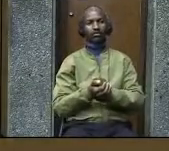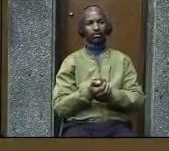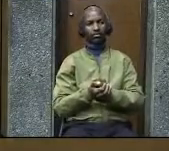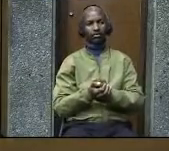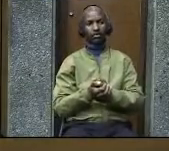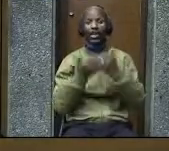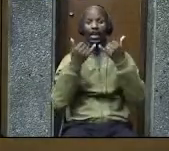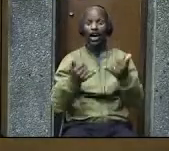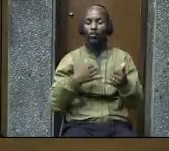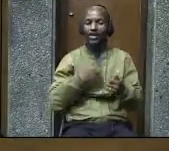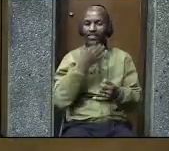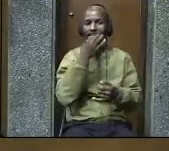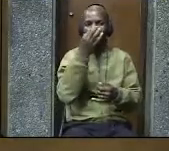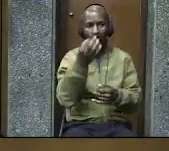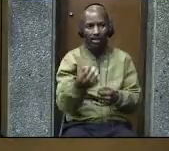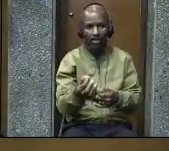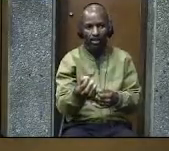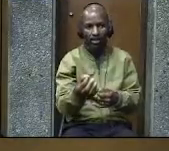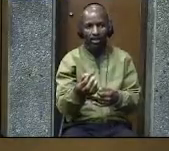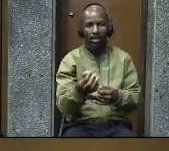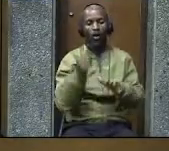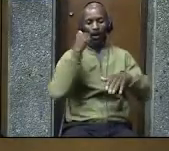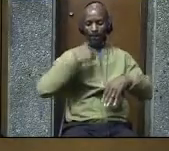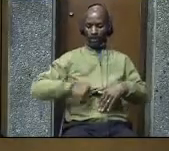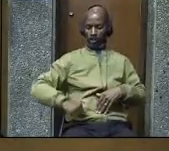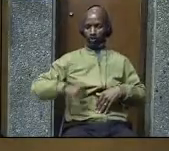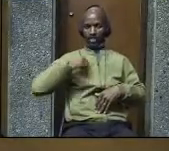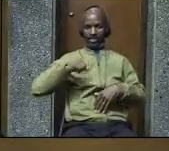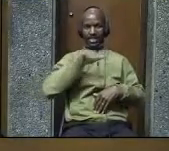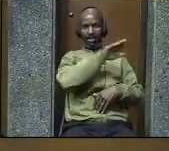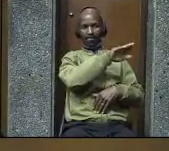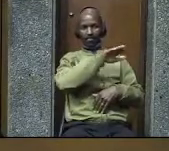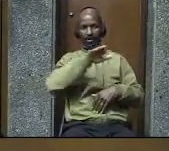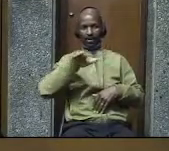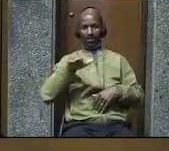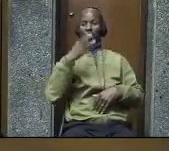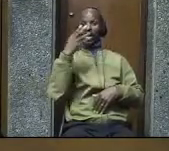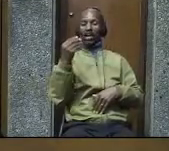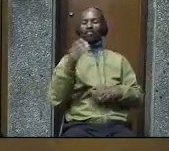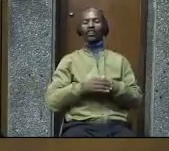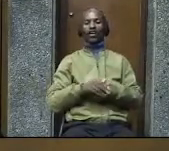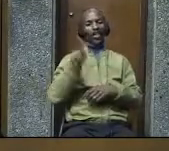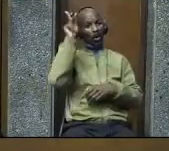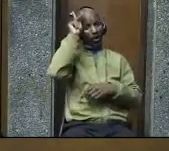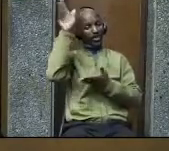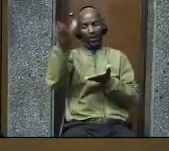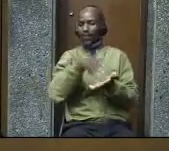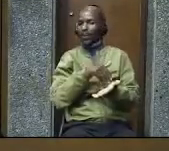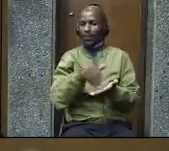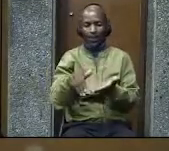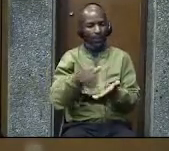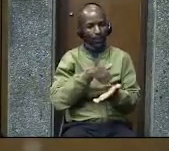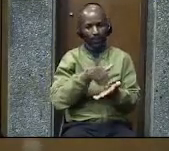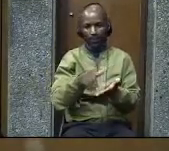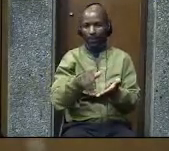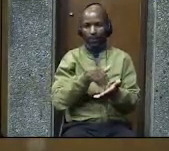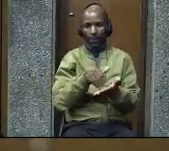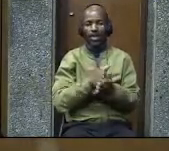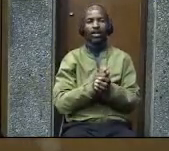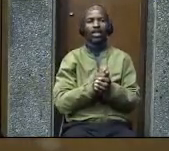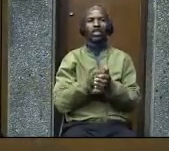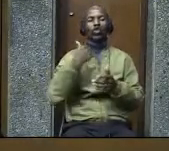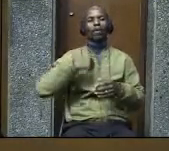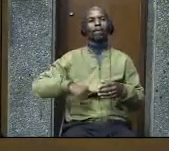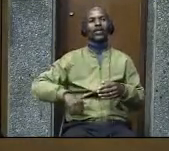So what I'm saying is that on municipality level, there's a lack of knowledge to